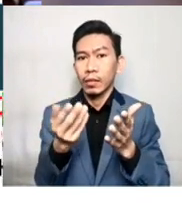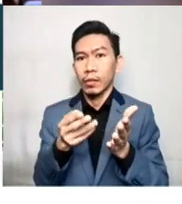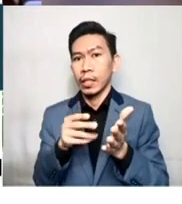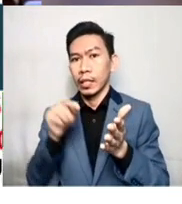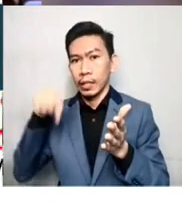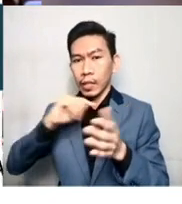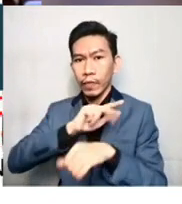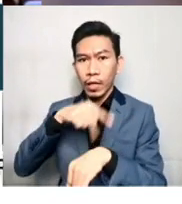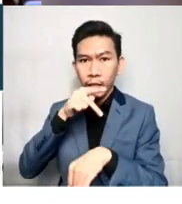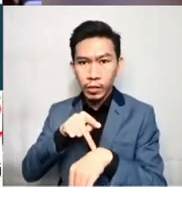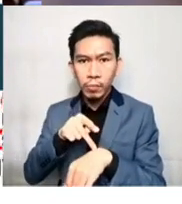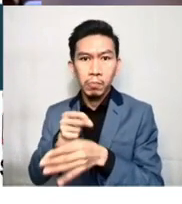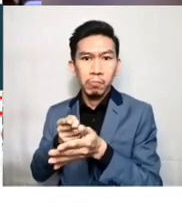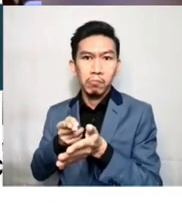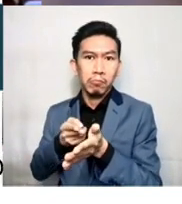sovereignty of the country is, you know,